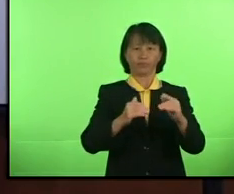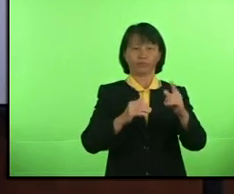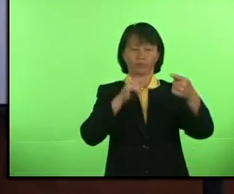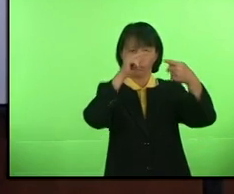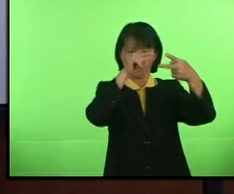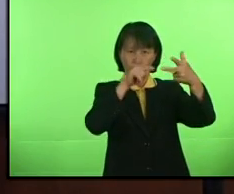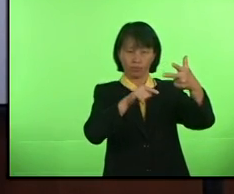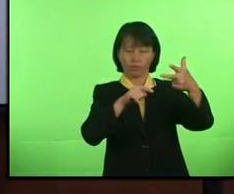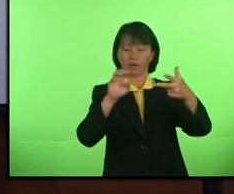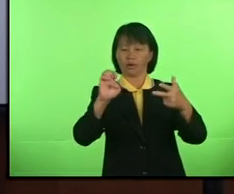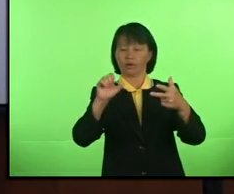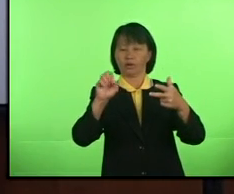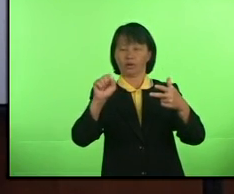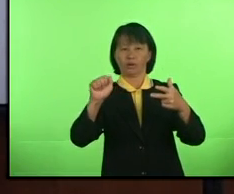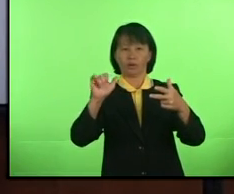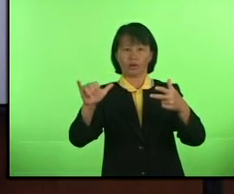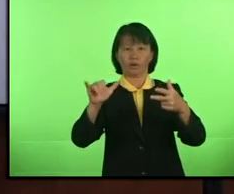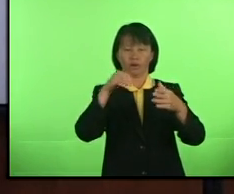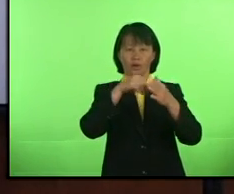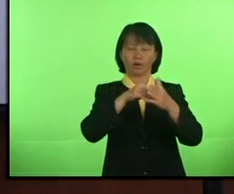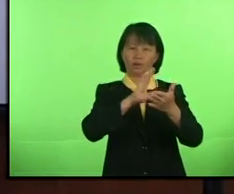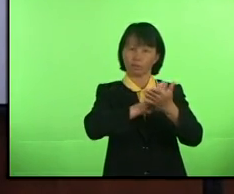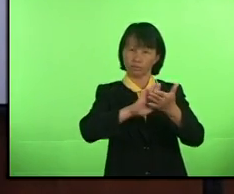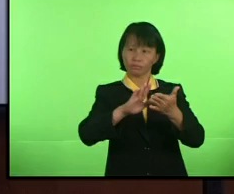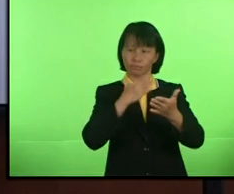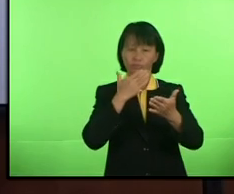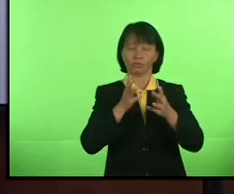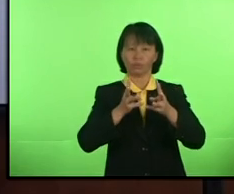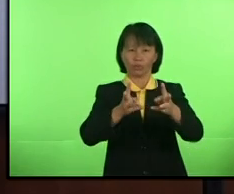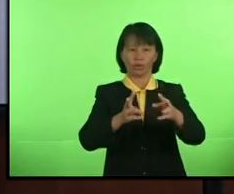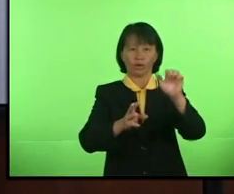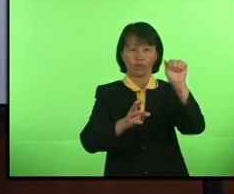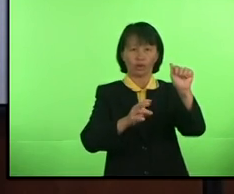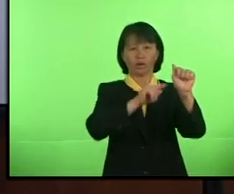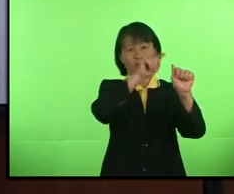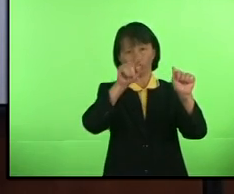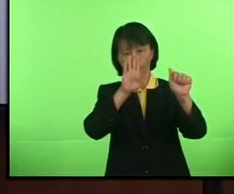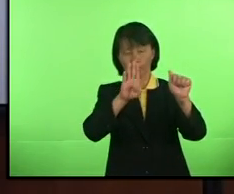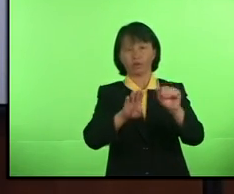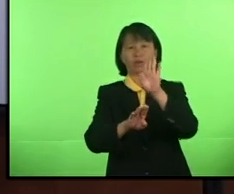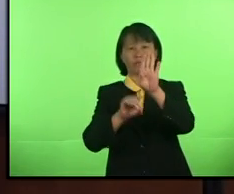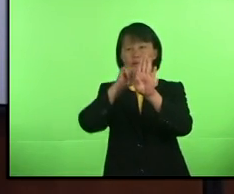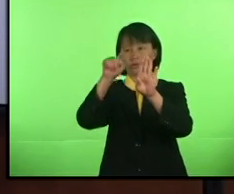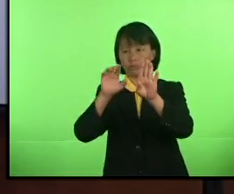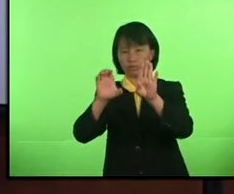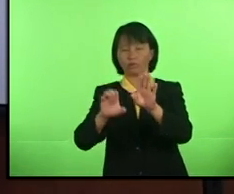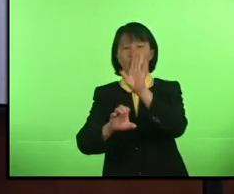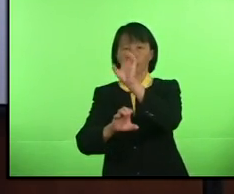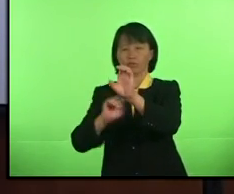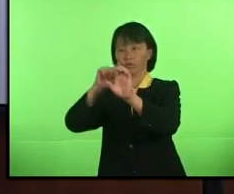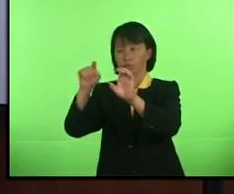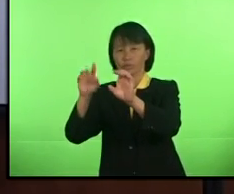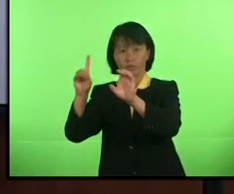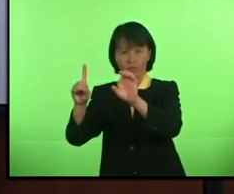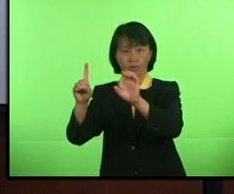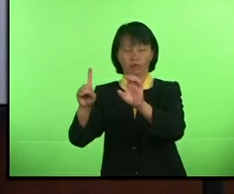this essay are written in a pretty linear way, as in A to B, B to C, and C to